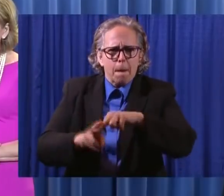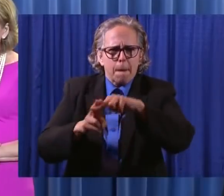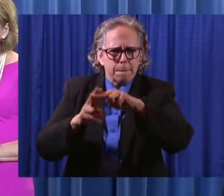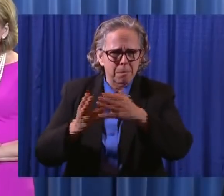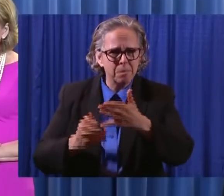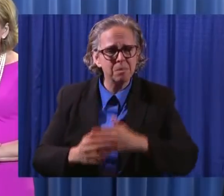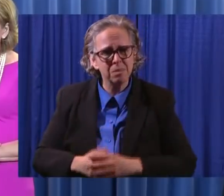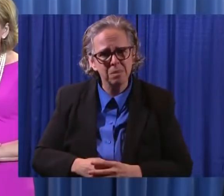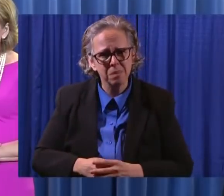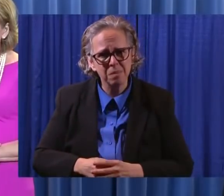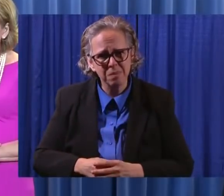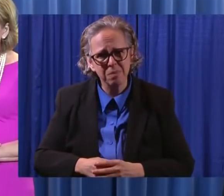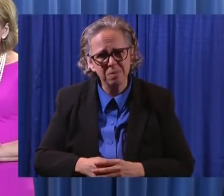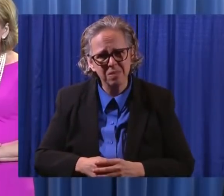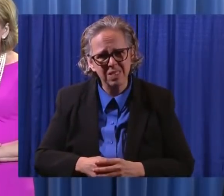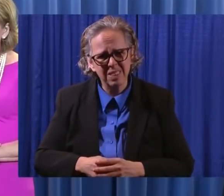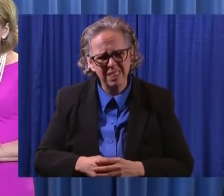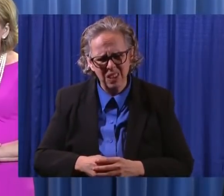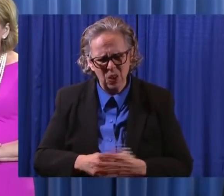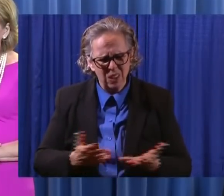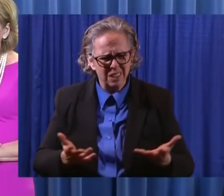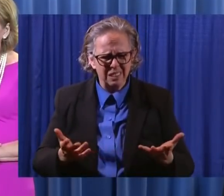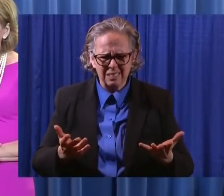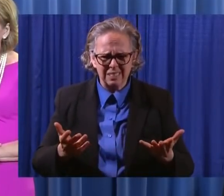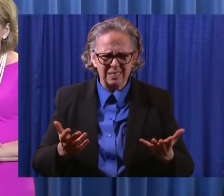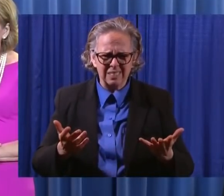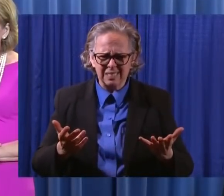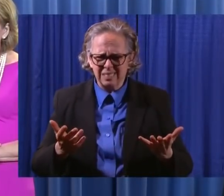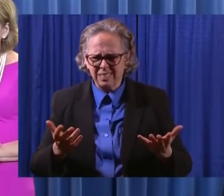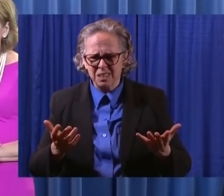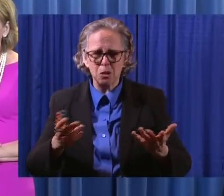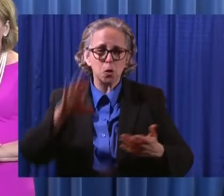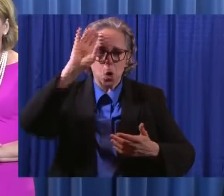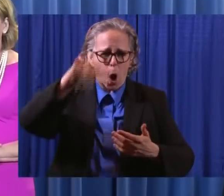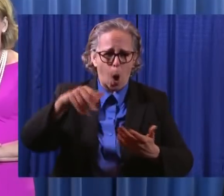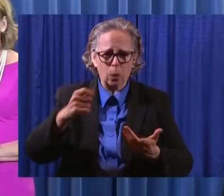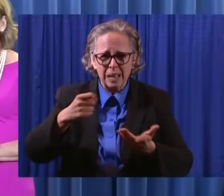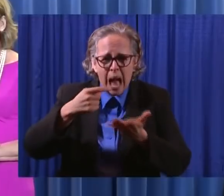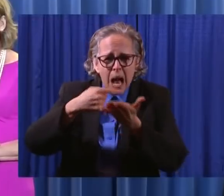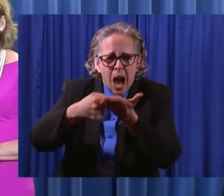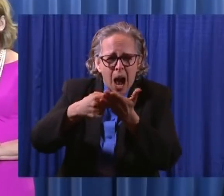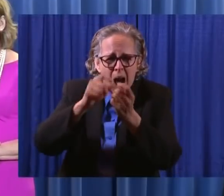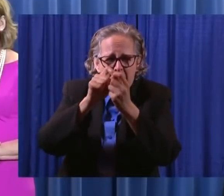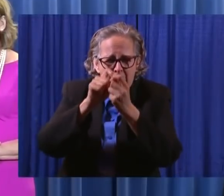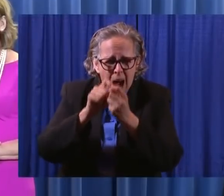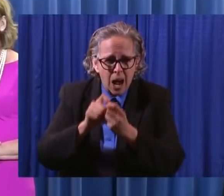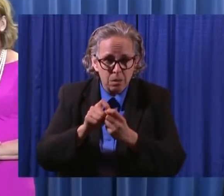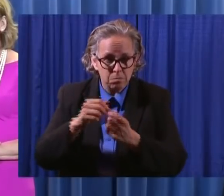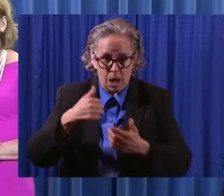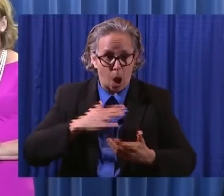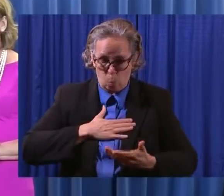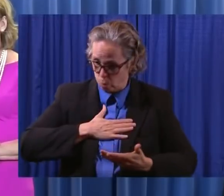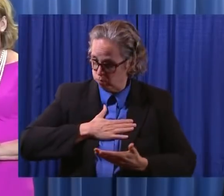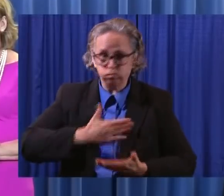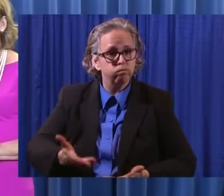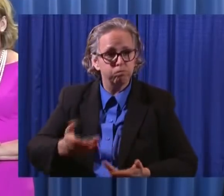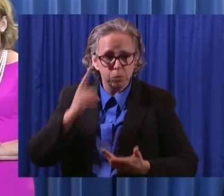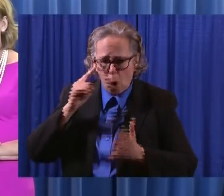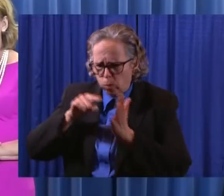know, we can get down and quibble about the numbers. I'll take a look at some of the things that you had to say.